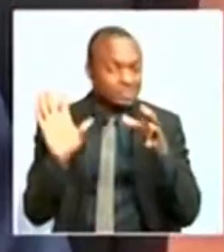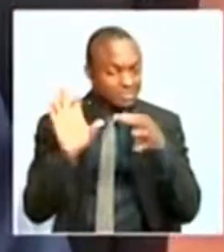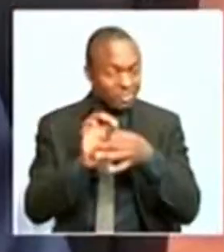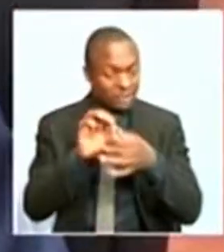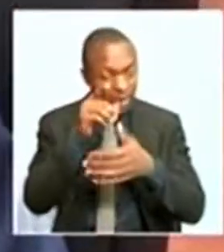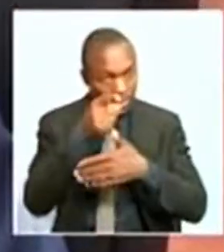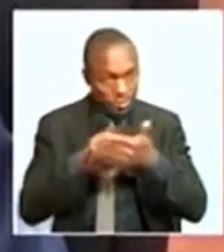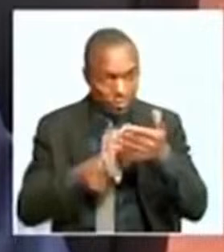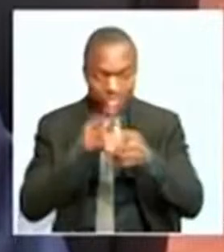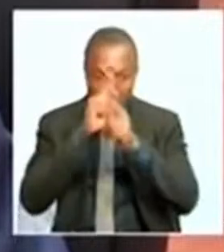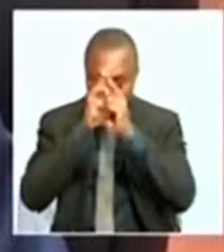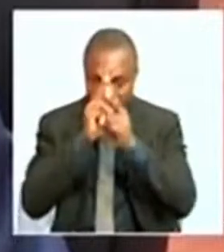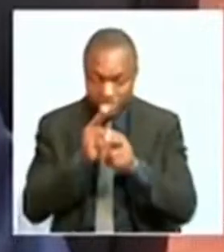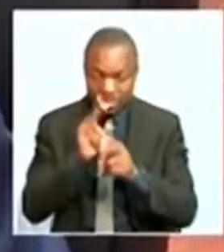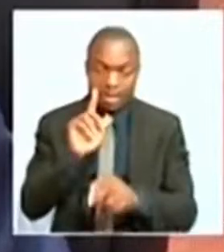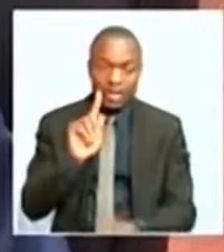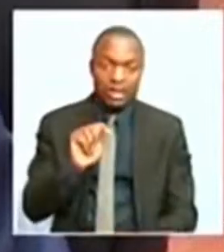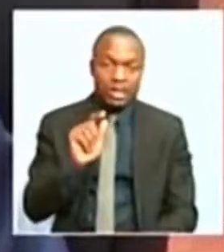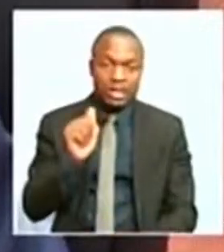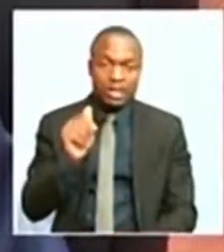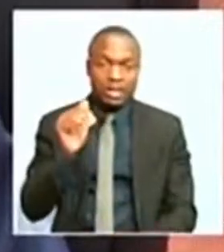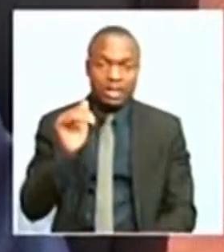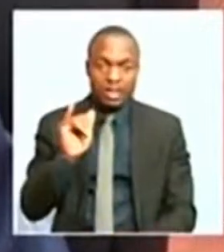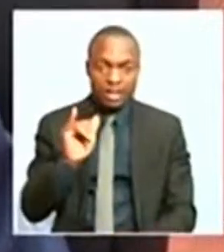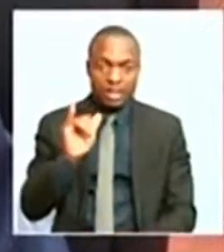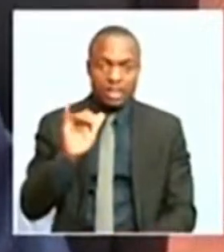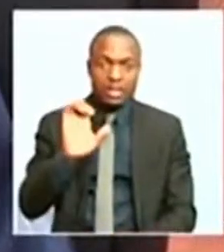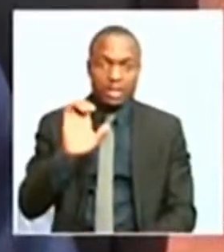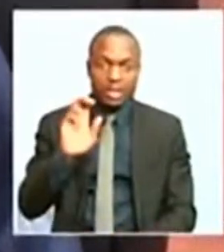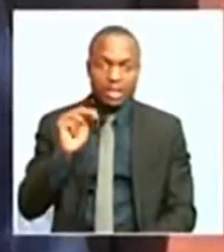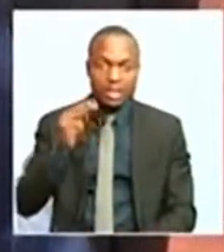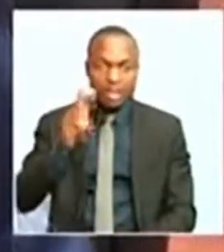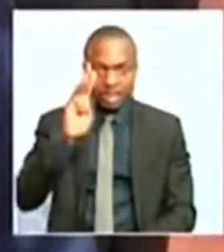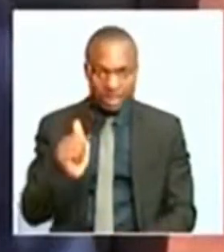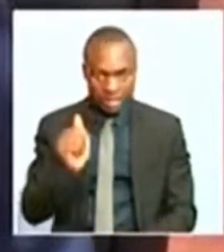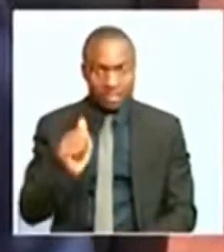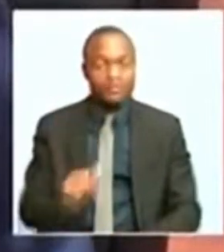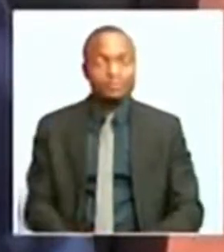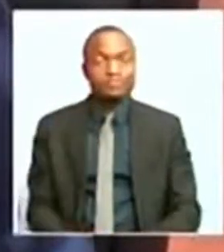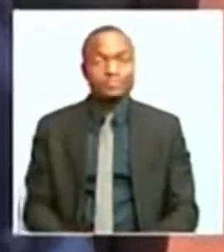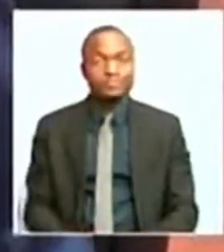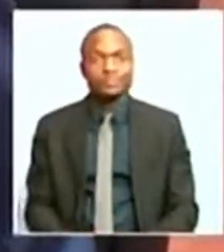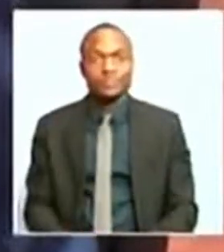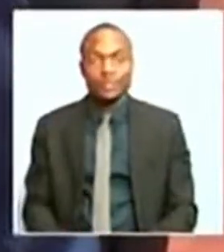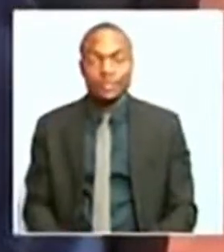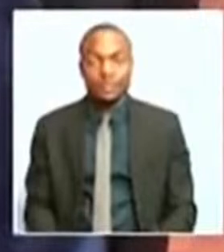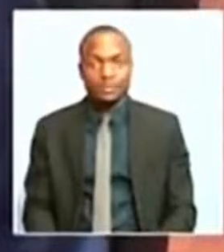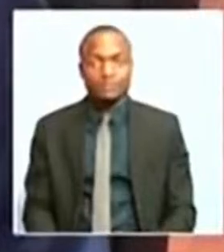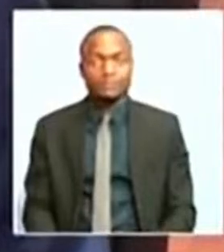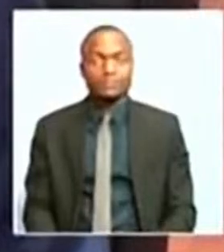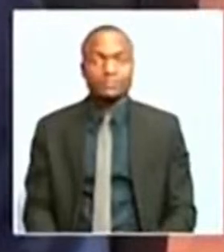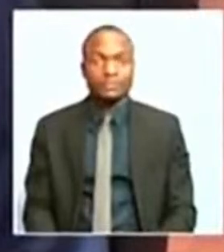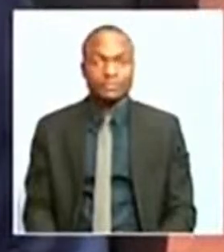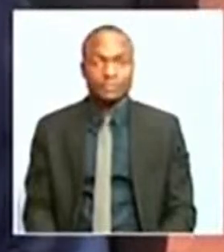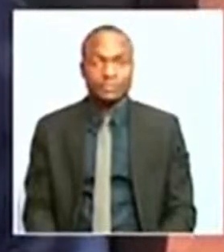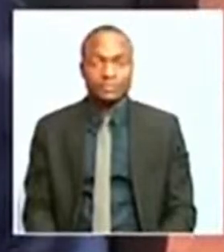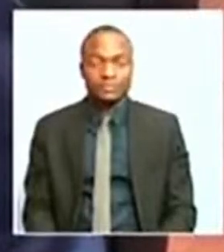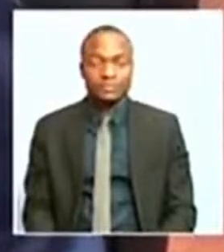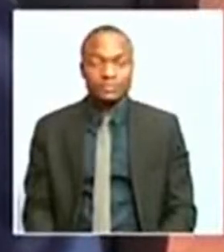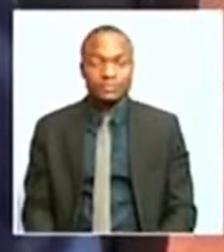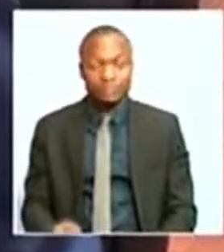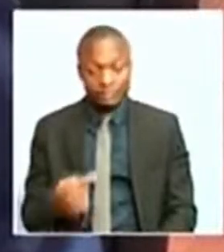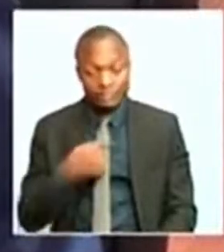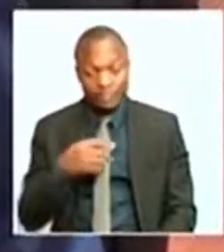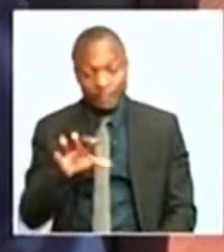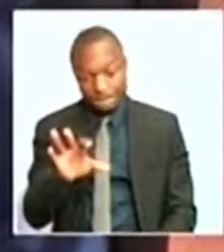what Honorable Tayano said. The general picture, not necessarily one, but the general picture of it. And I